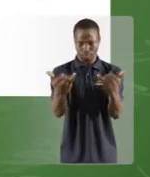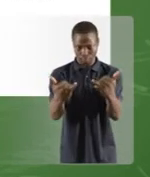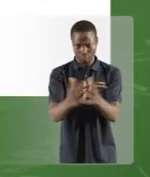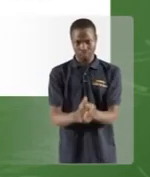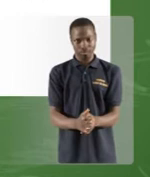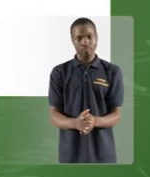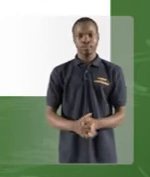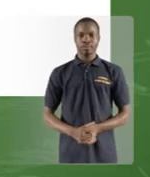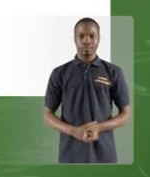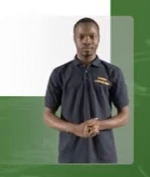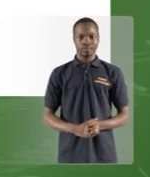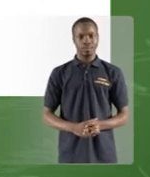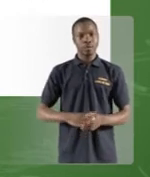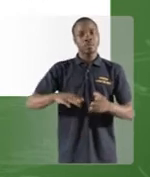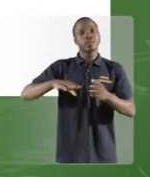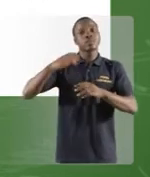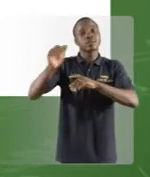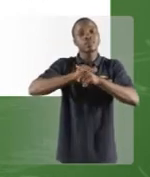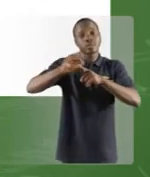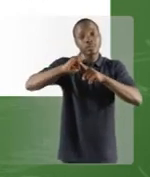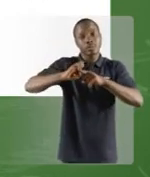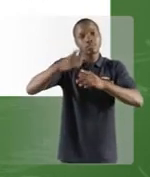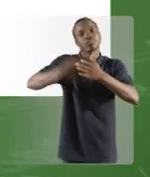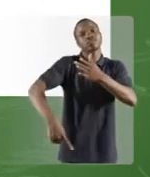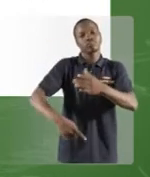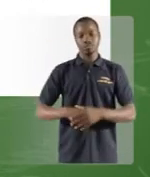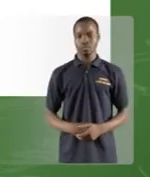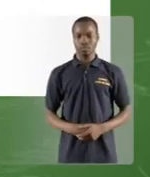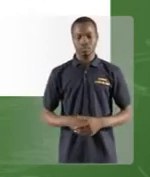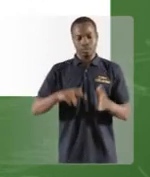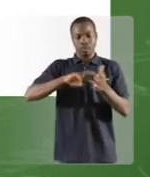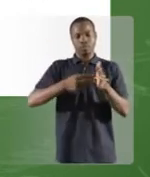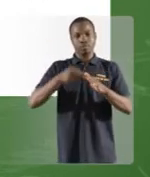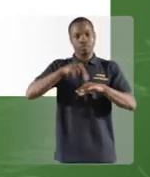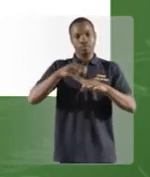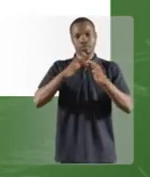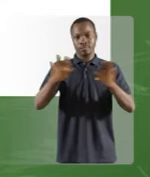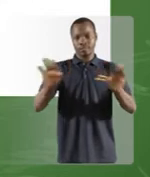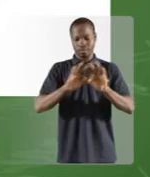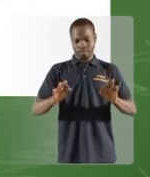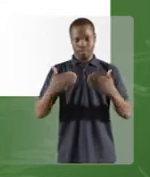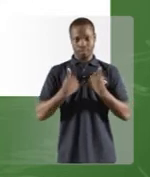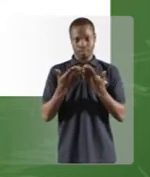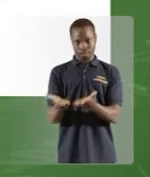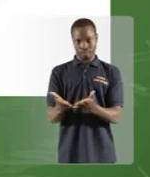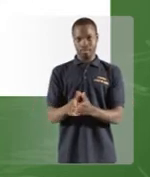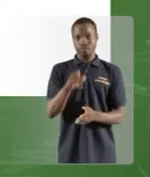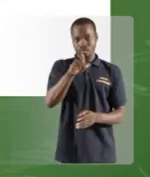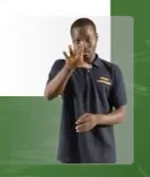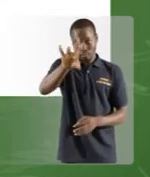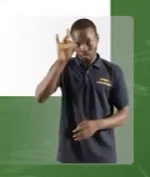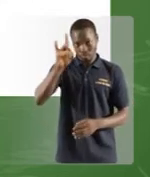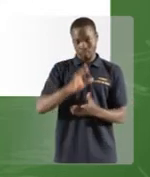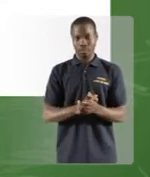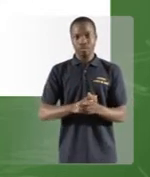the instructions. Associate the definitions below with each word or expression in the box, like in the